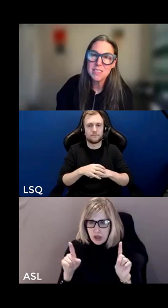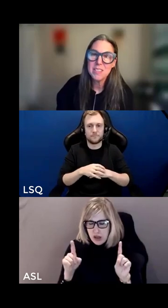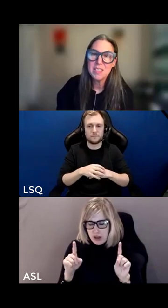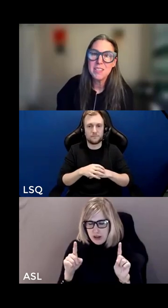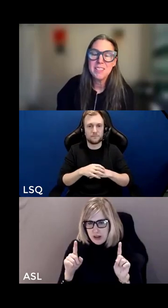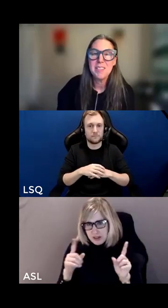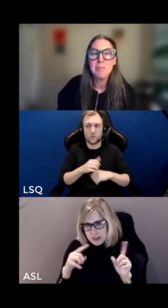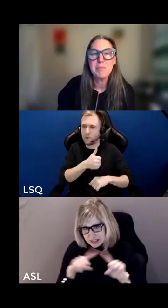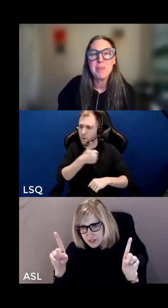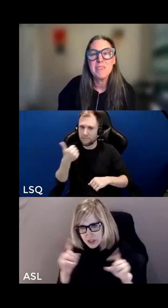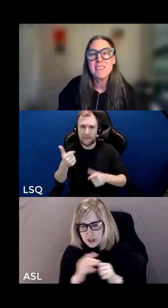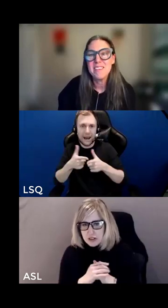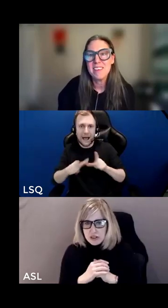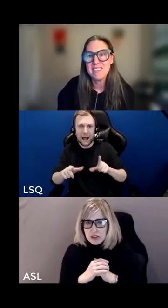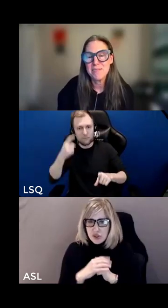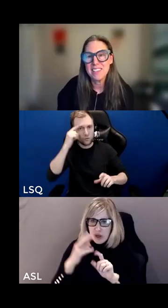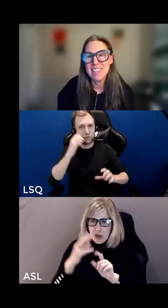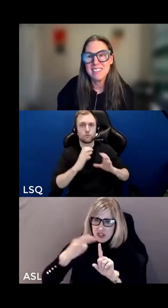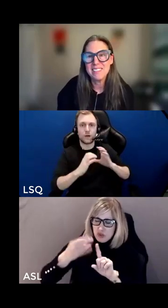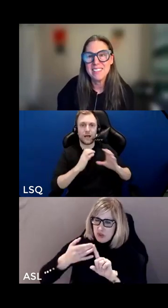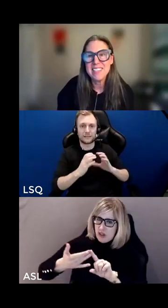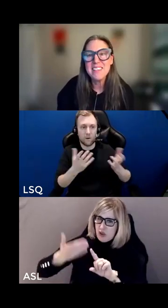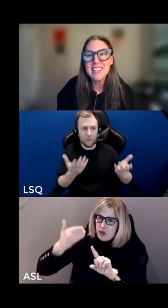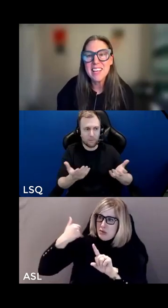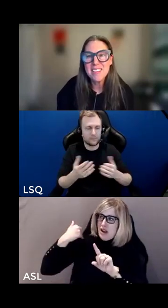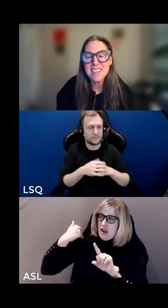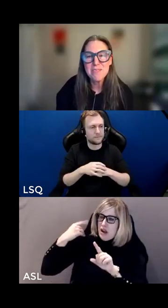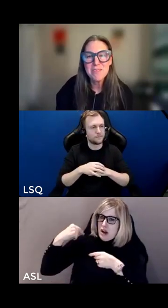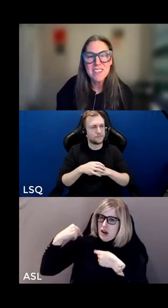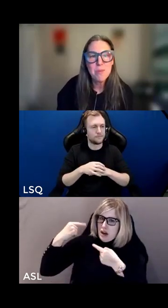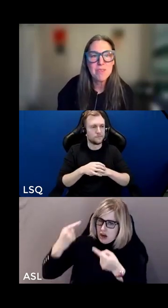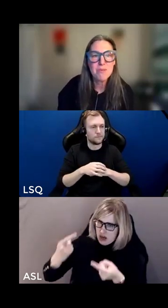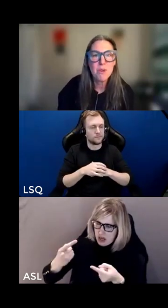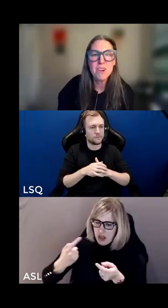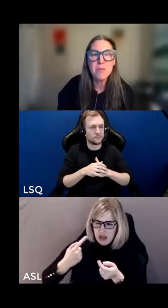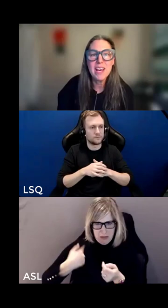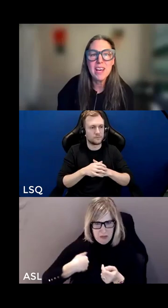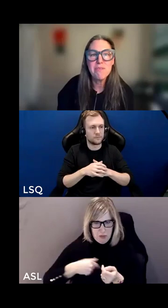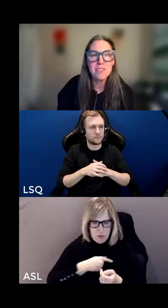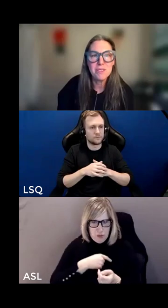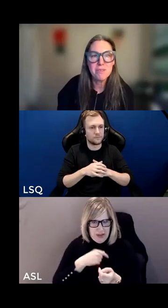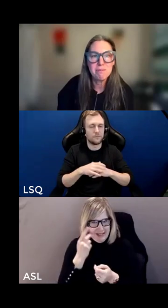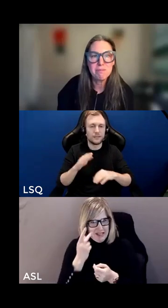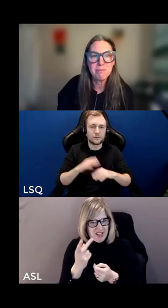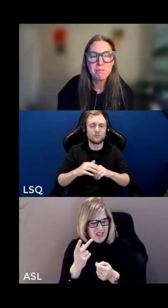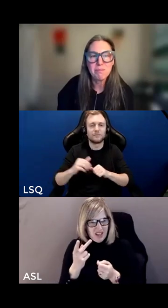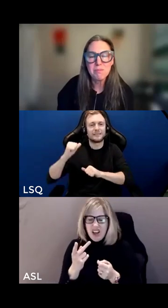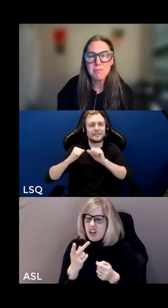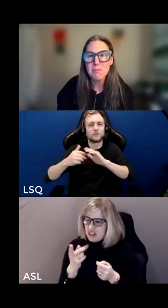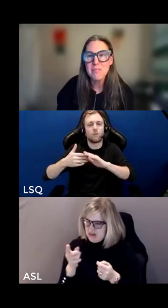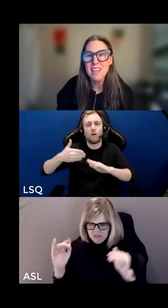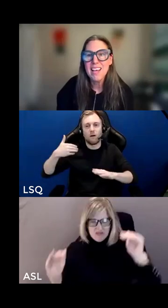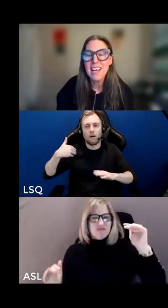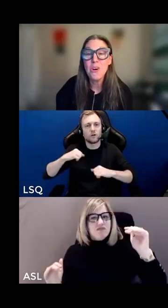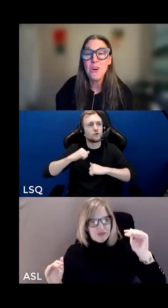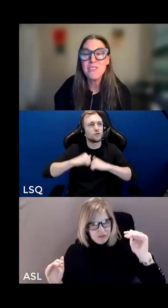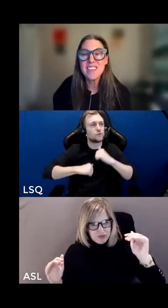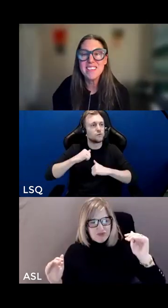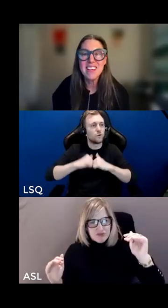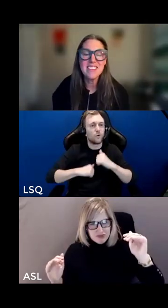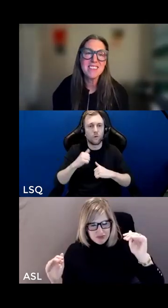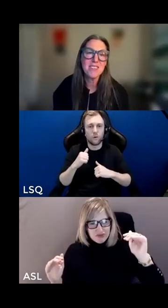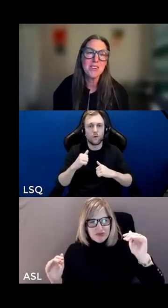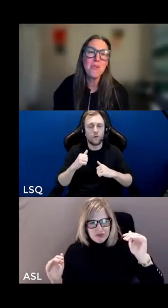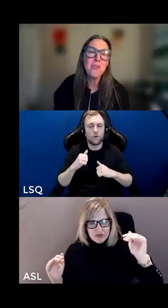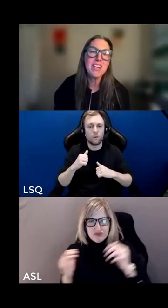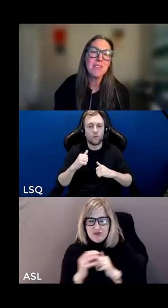positions us different indicates the different types of work we have today and all of